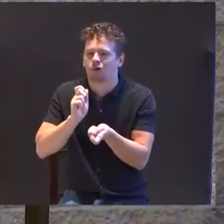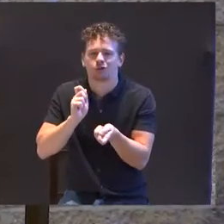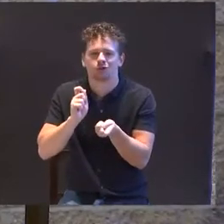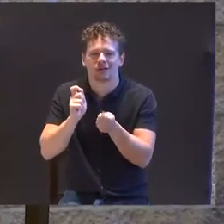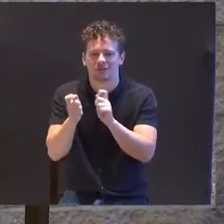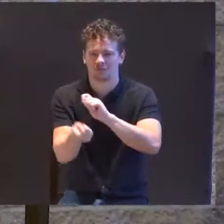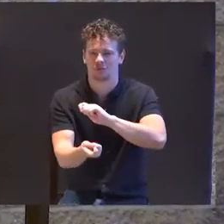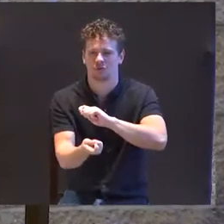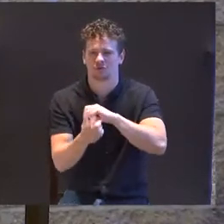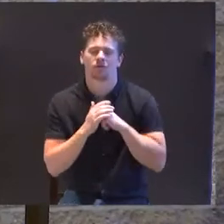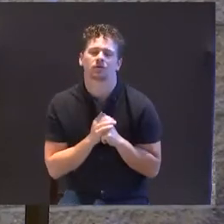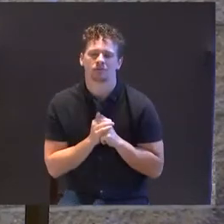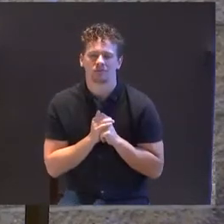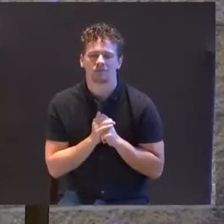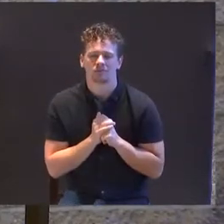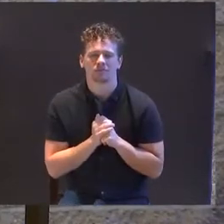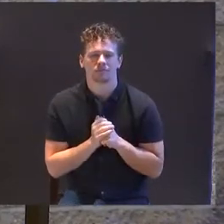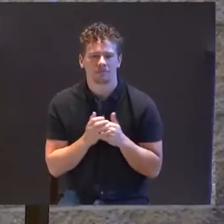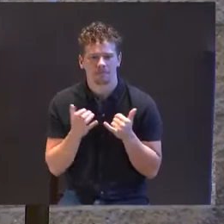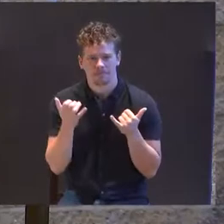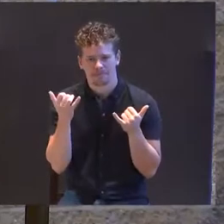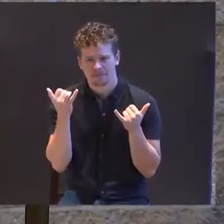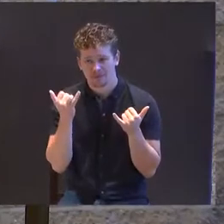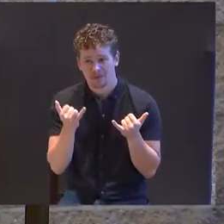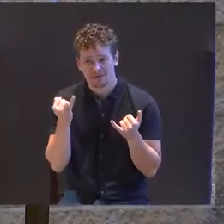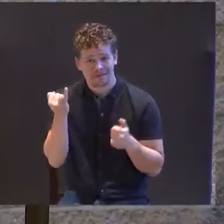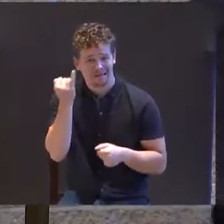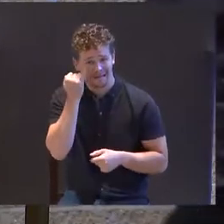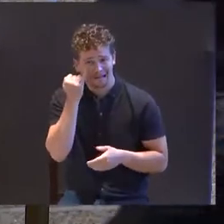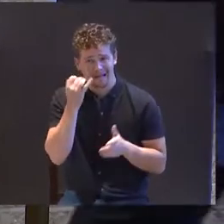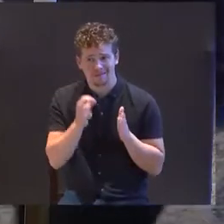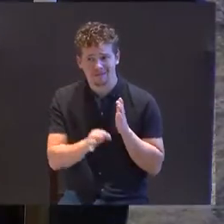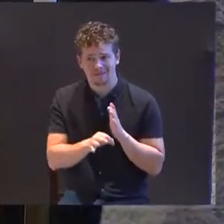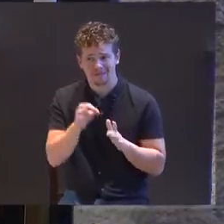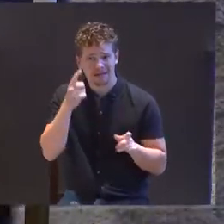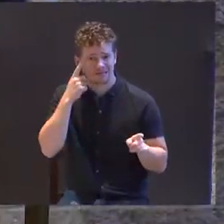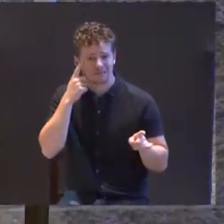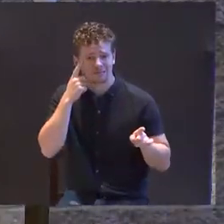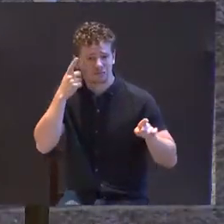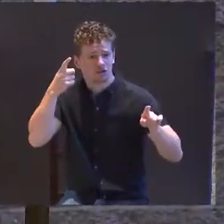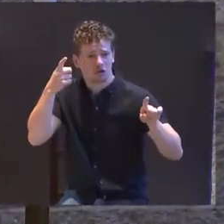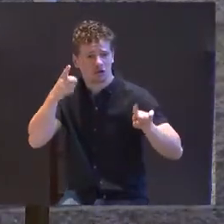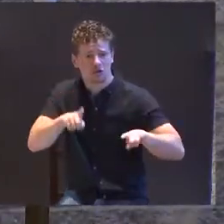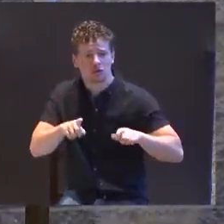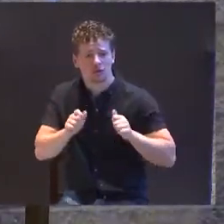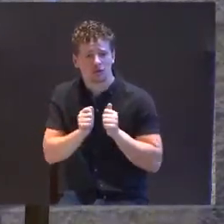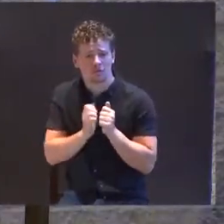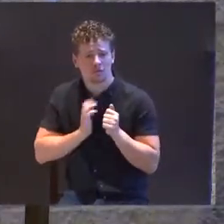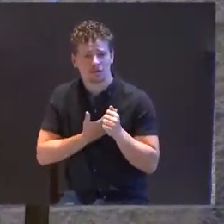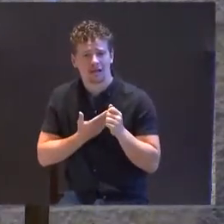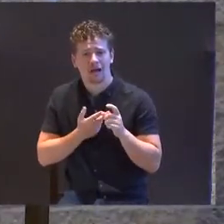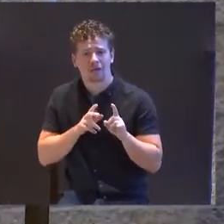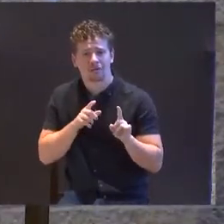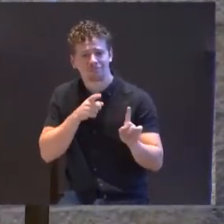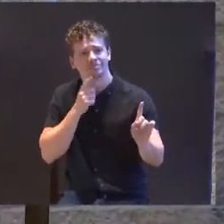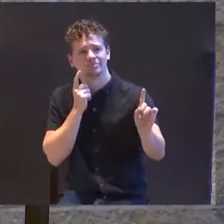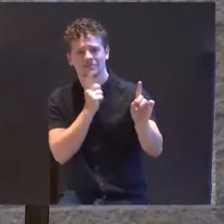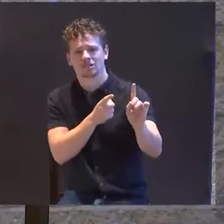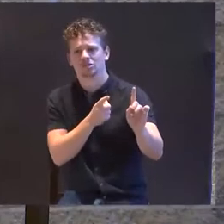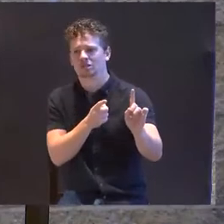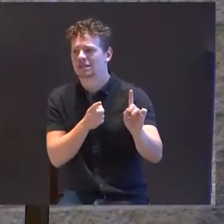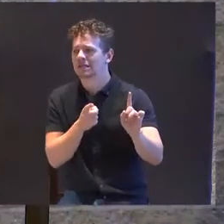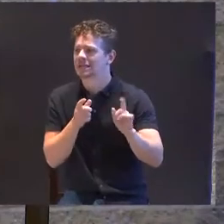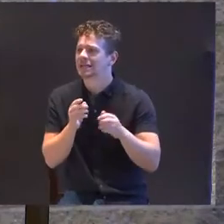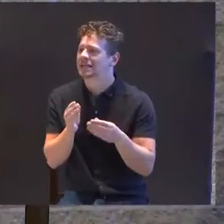now, if you'll find this idea agreeable, please go inside and give yourself and